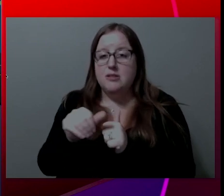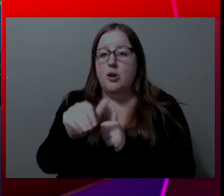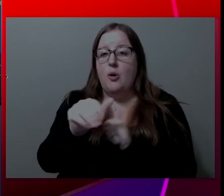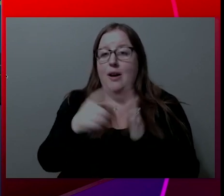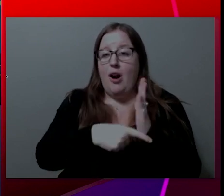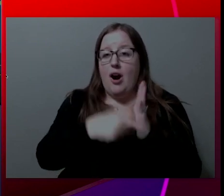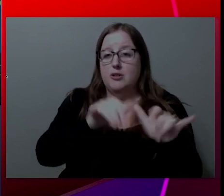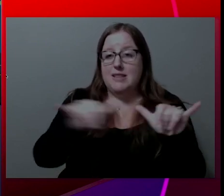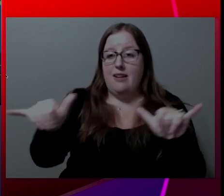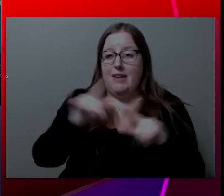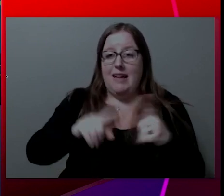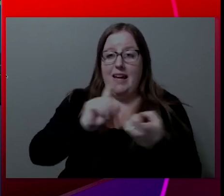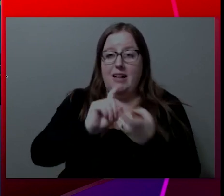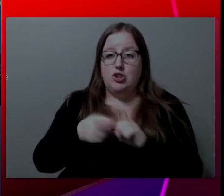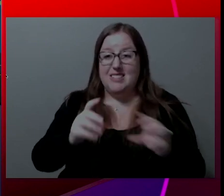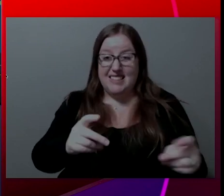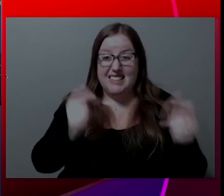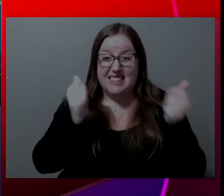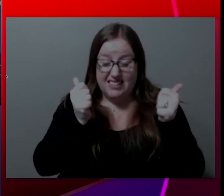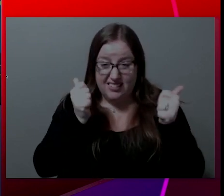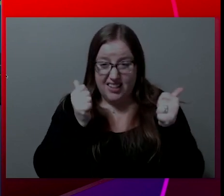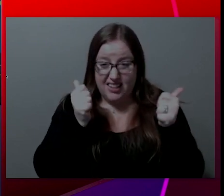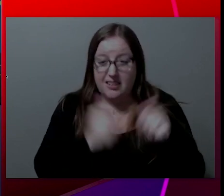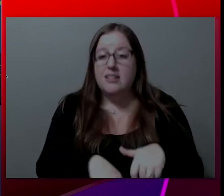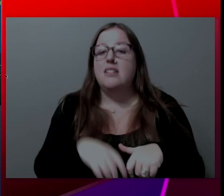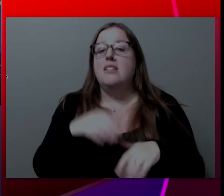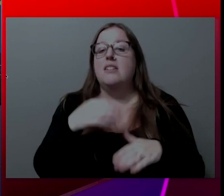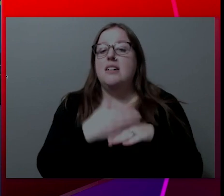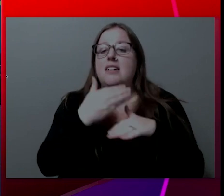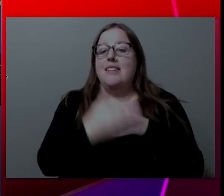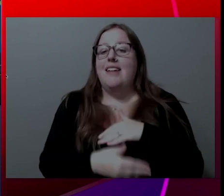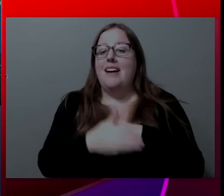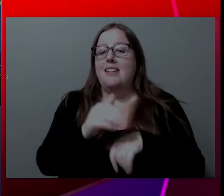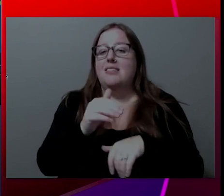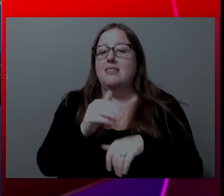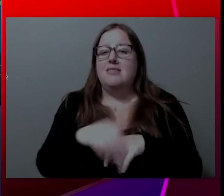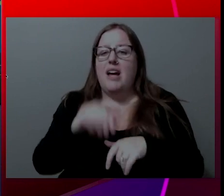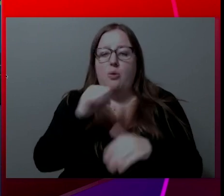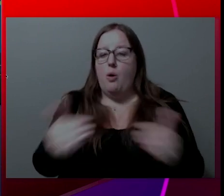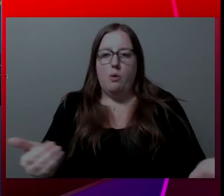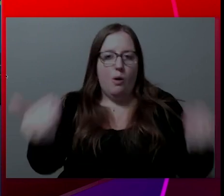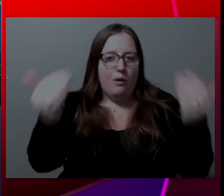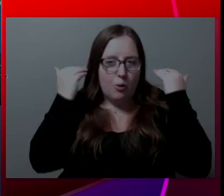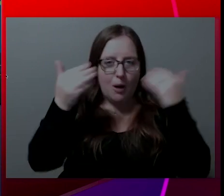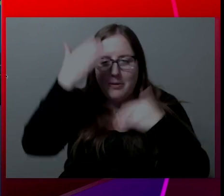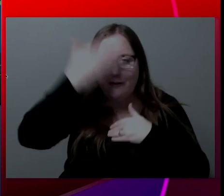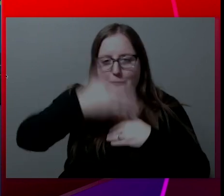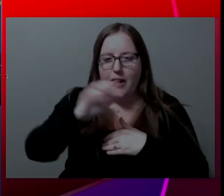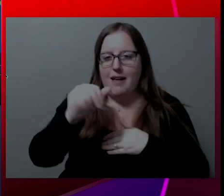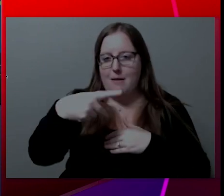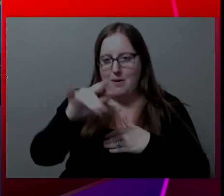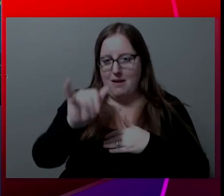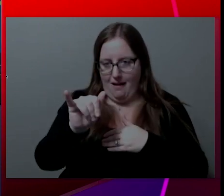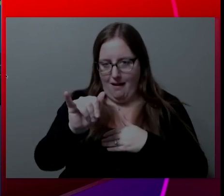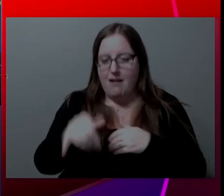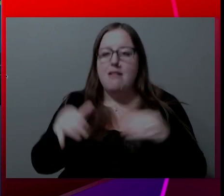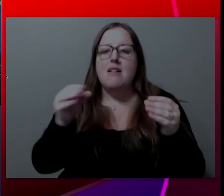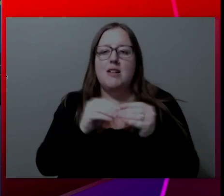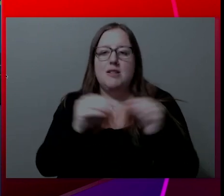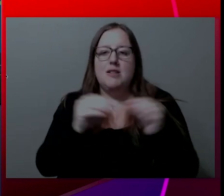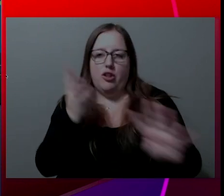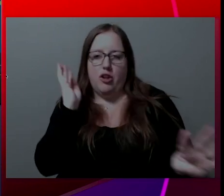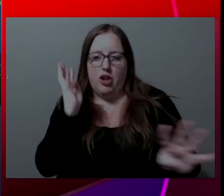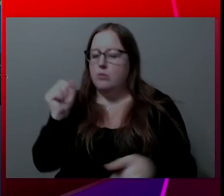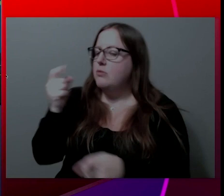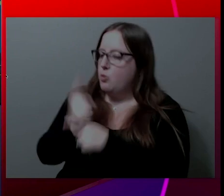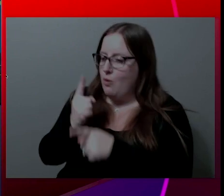adjust instantly, that work is not going to overwhelm the front end API. It's going to be stored in that queue. So their tasks